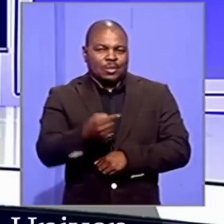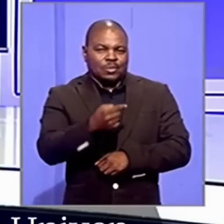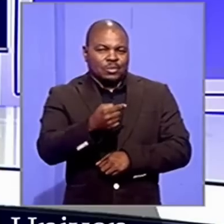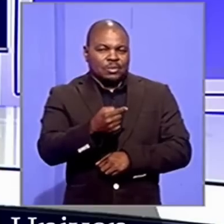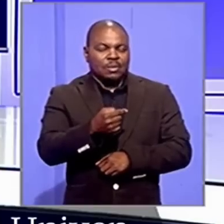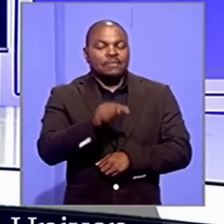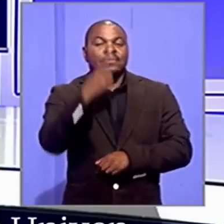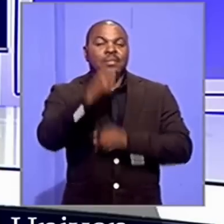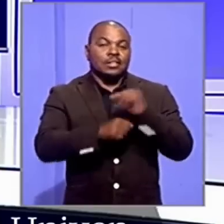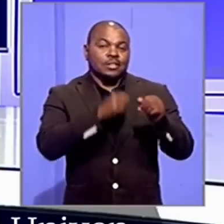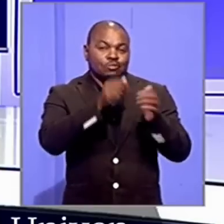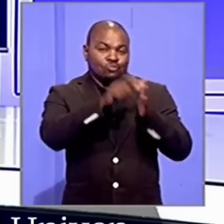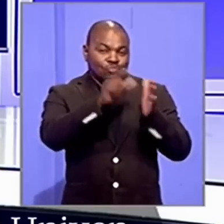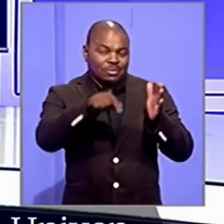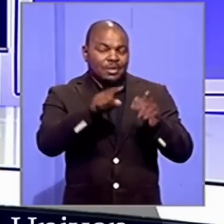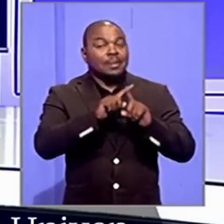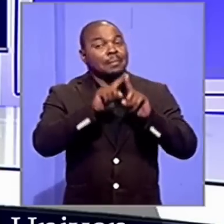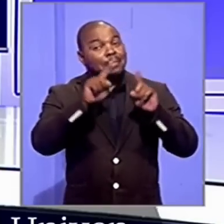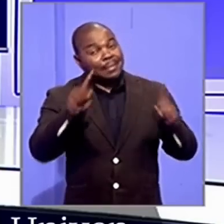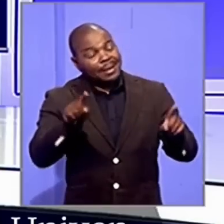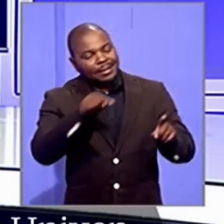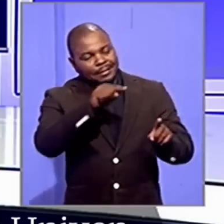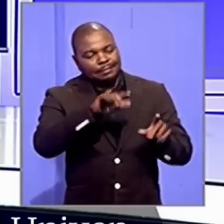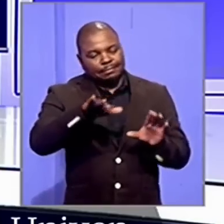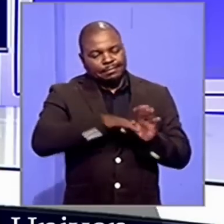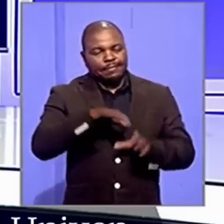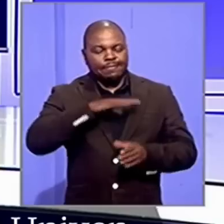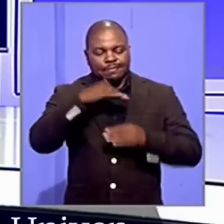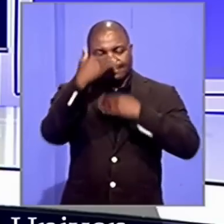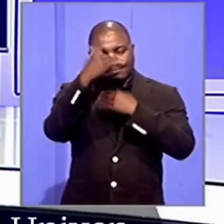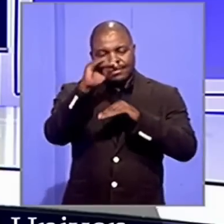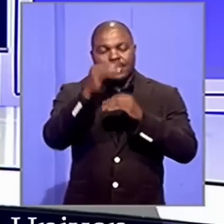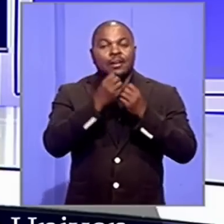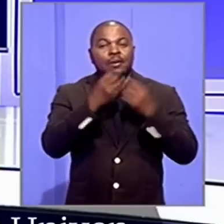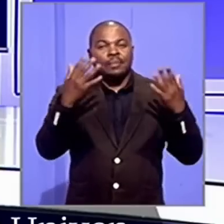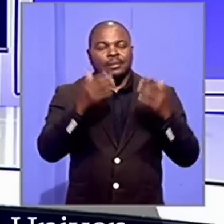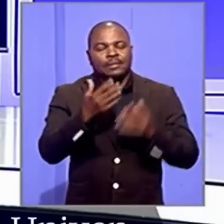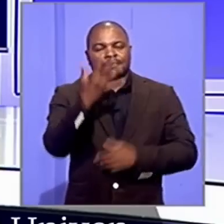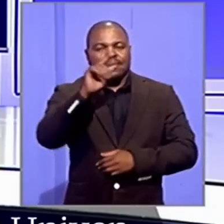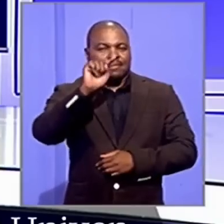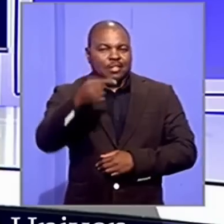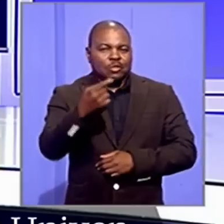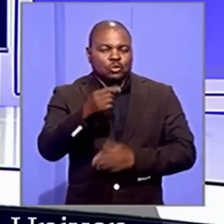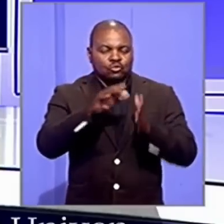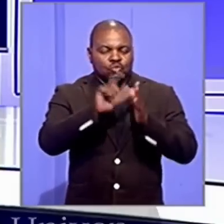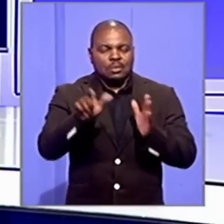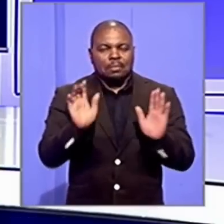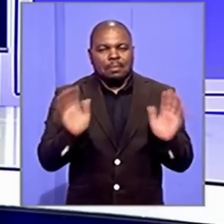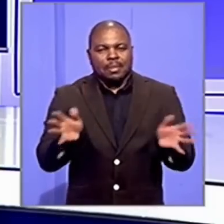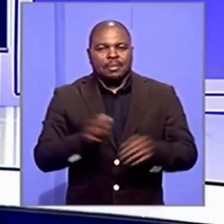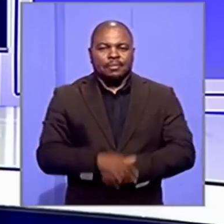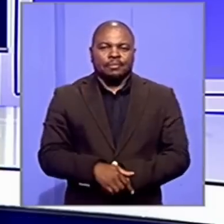baithuti ba ngwaga wa mathomo e fela e tla amogela le go ngwadiša ba dikete tše 5 fela.